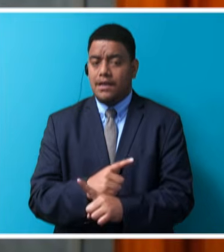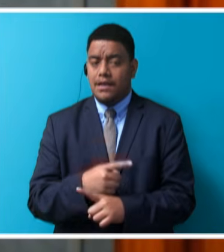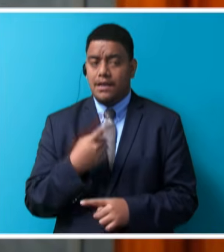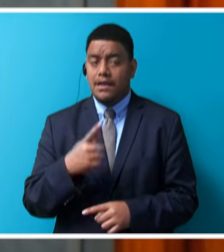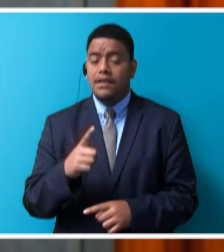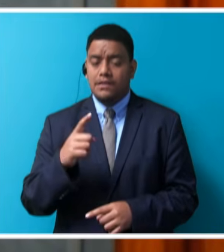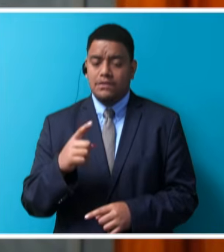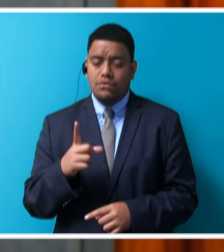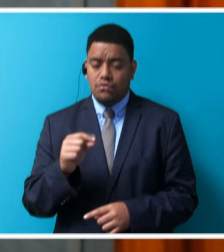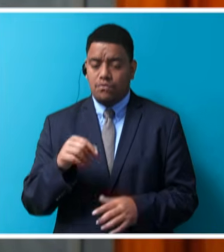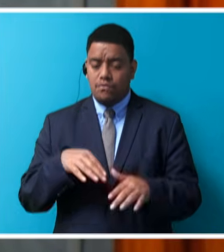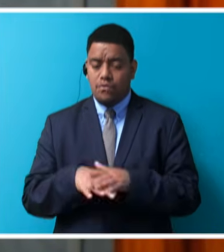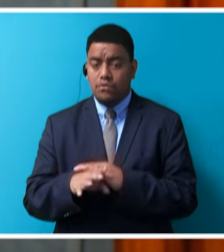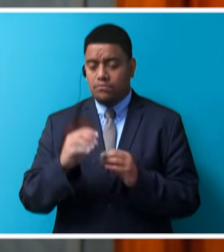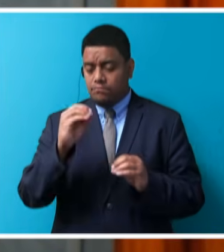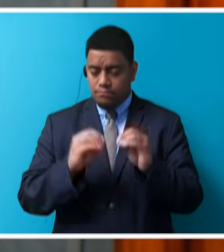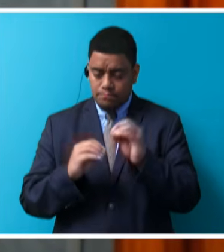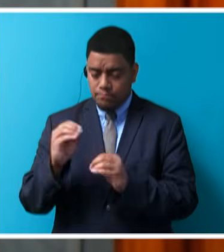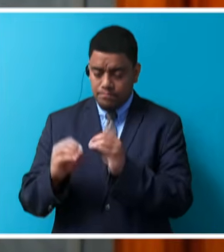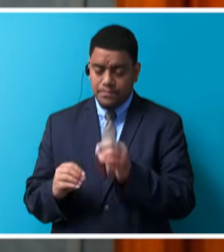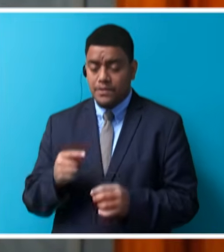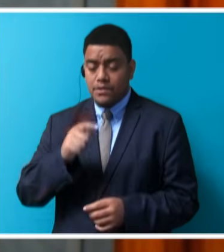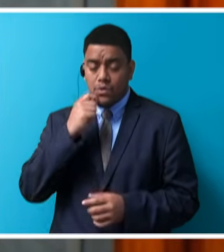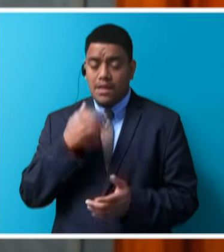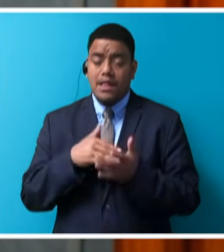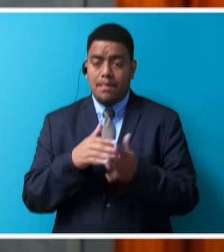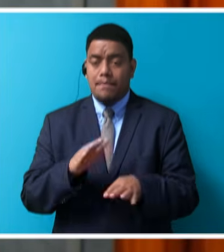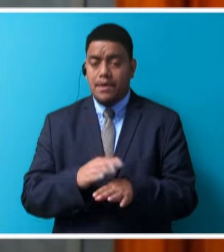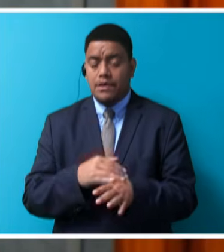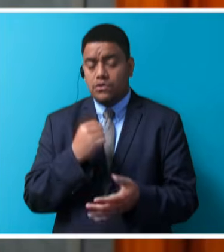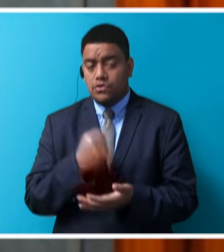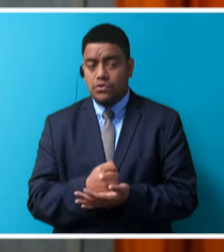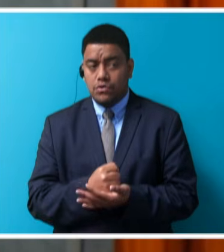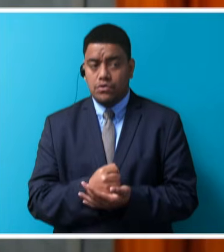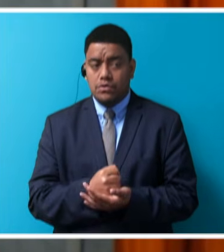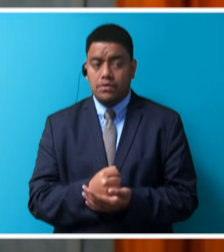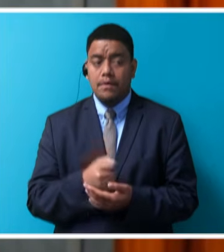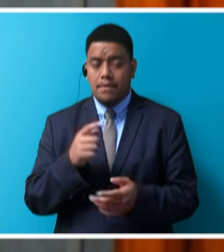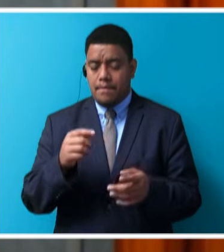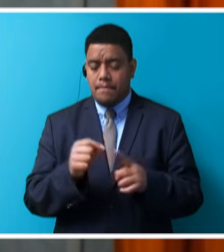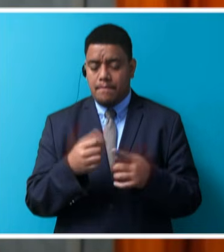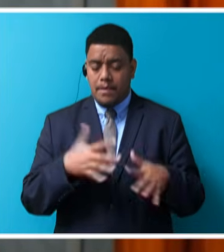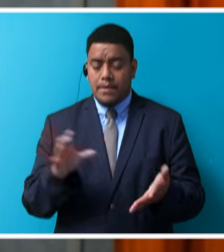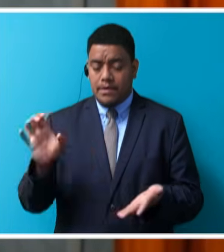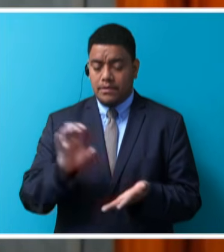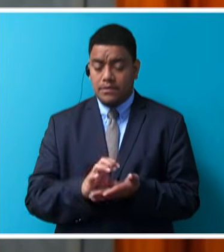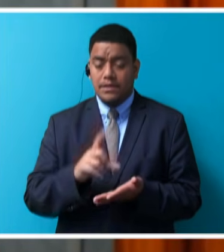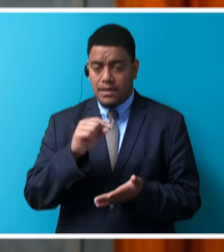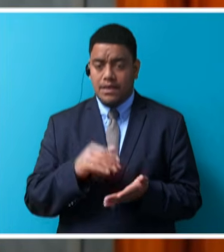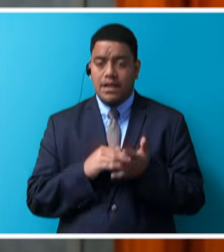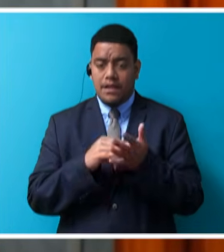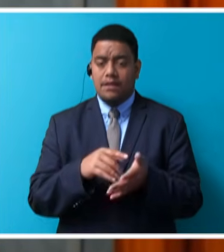conduct post-assistance monitoring. This will help ensure that public investment contributes